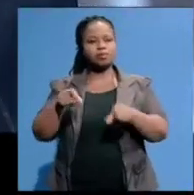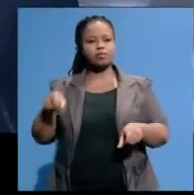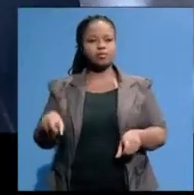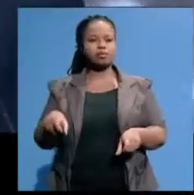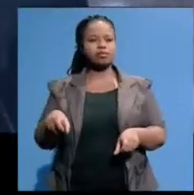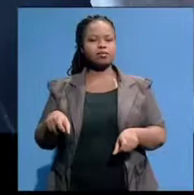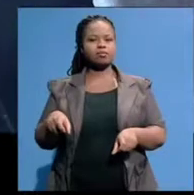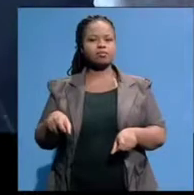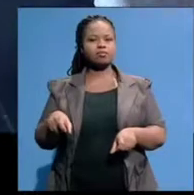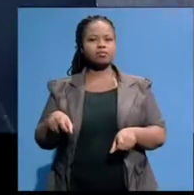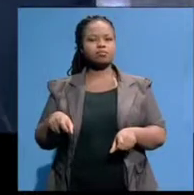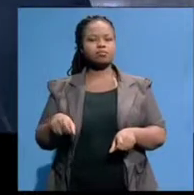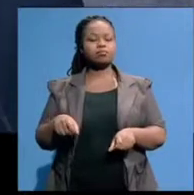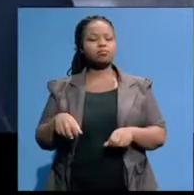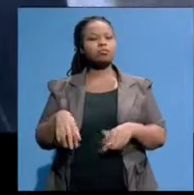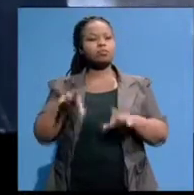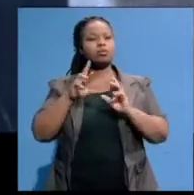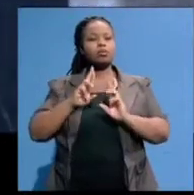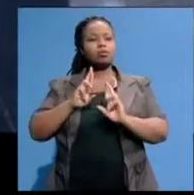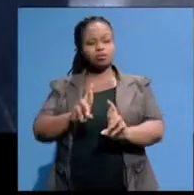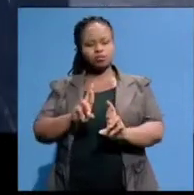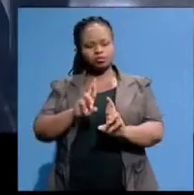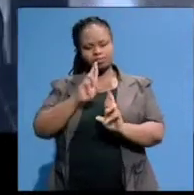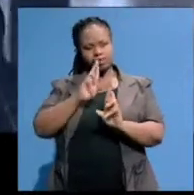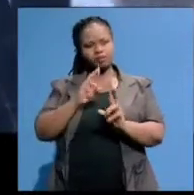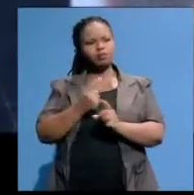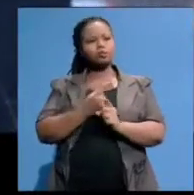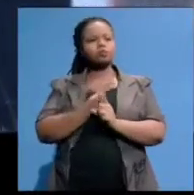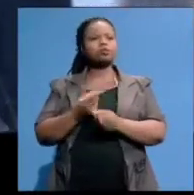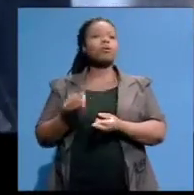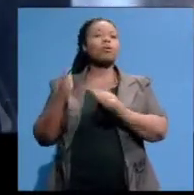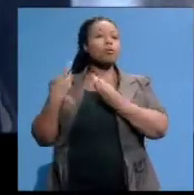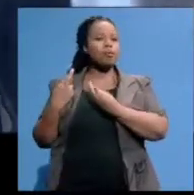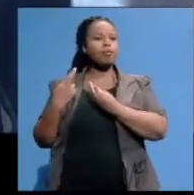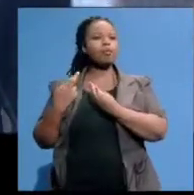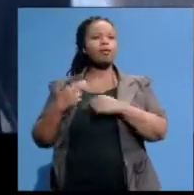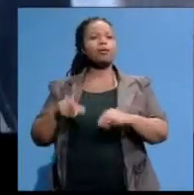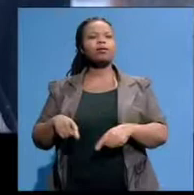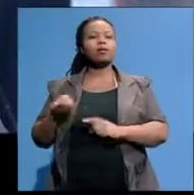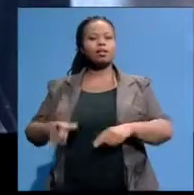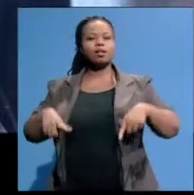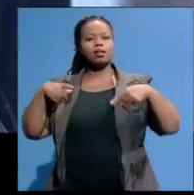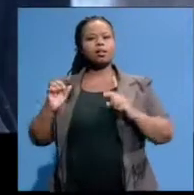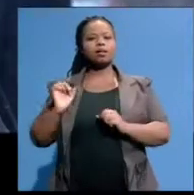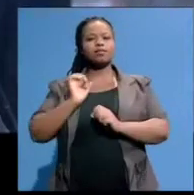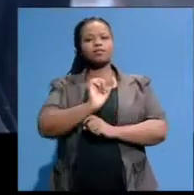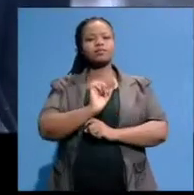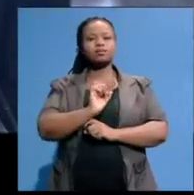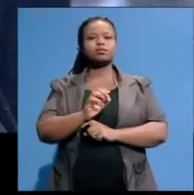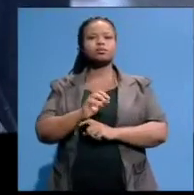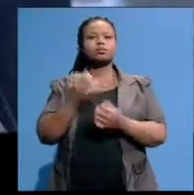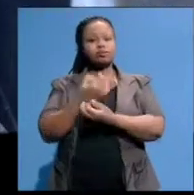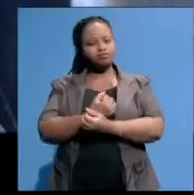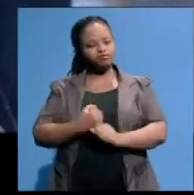Your dignity and your hope found expression in his life, and your freedom, your